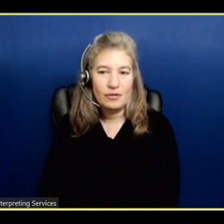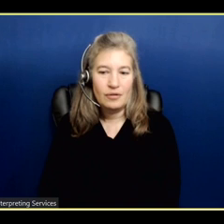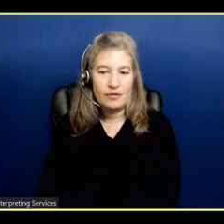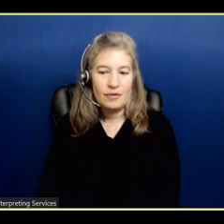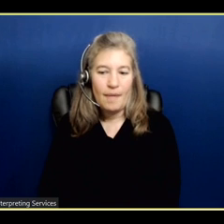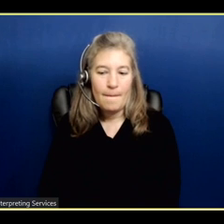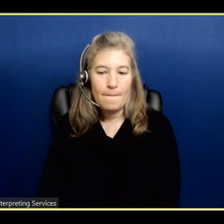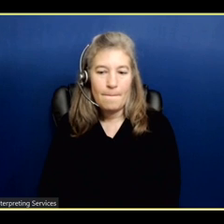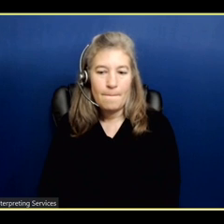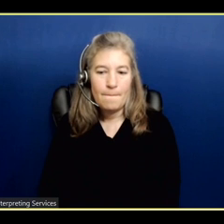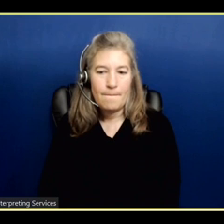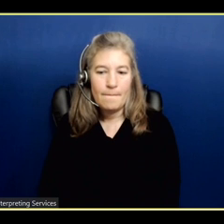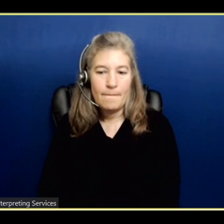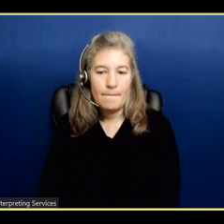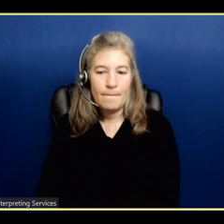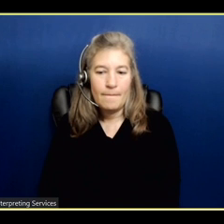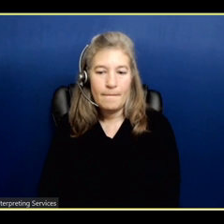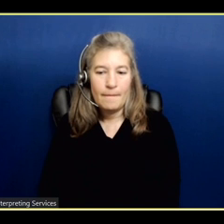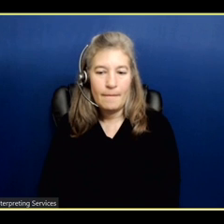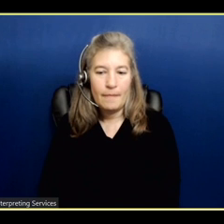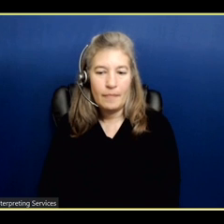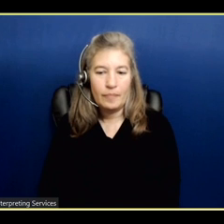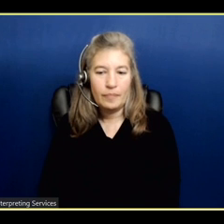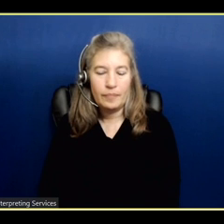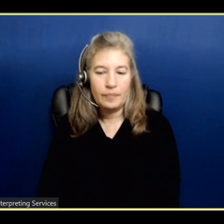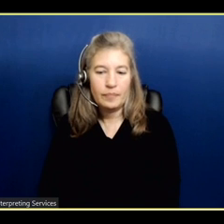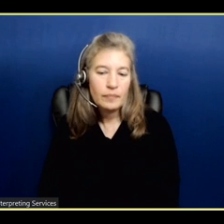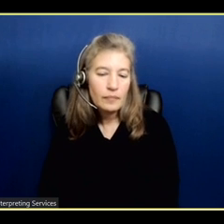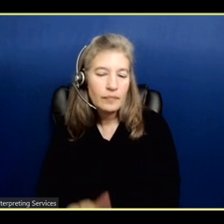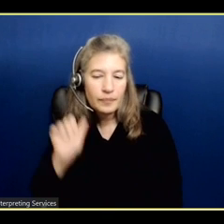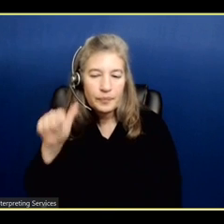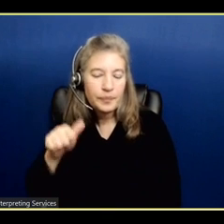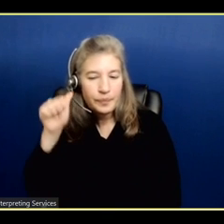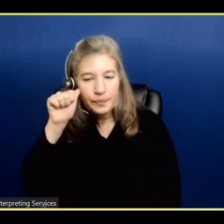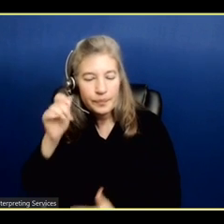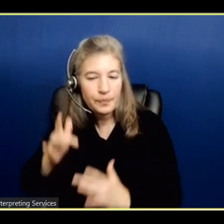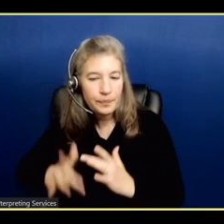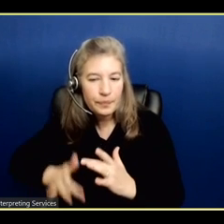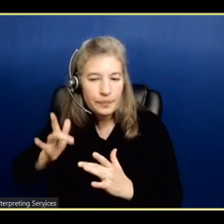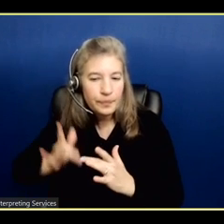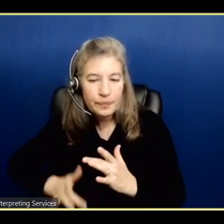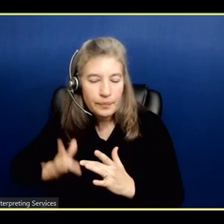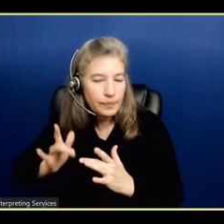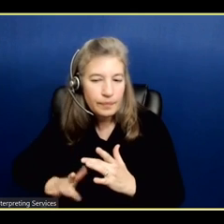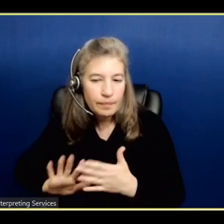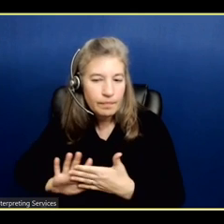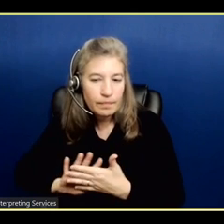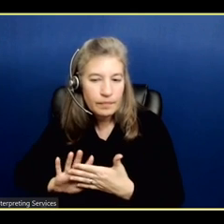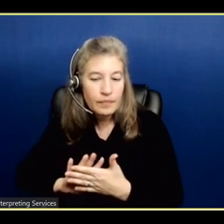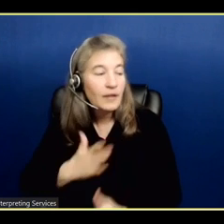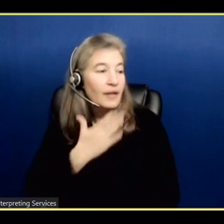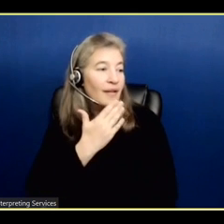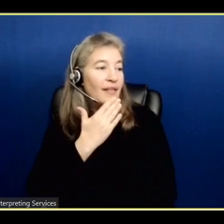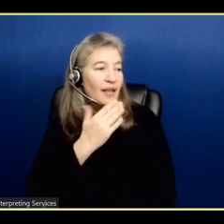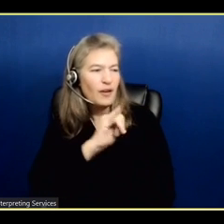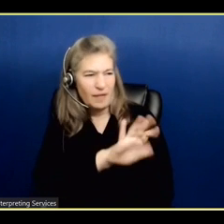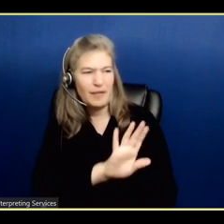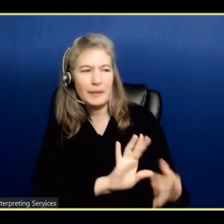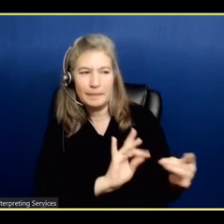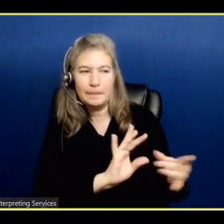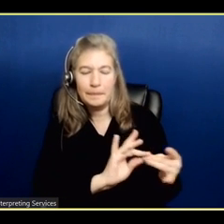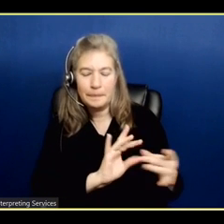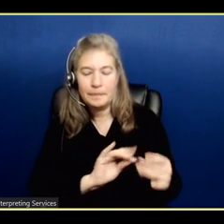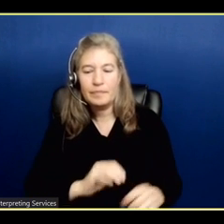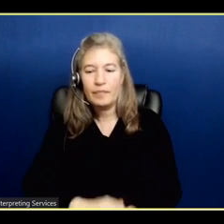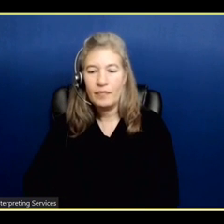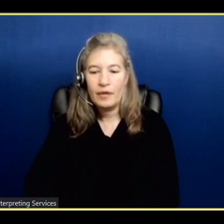them. And so what we're finding is that they're asking for help in terms of expert consultants to just sort of